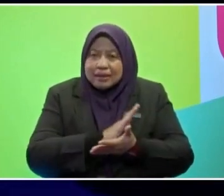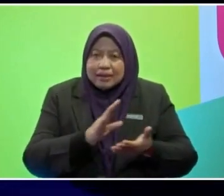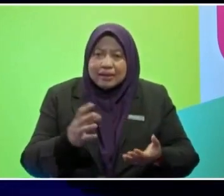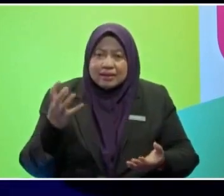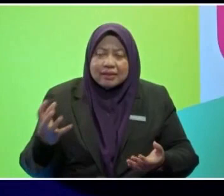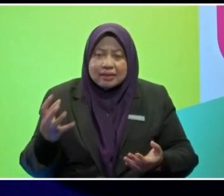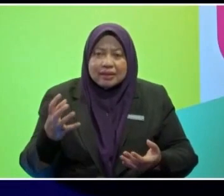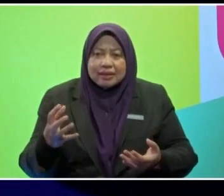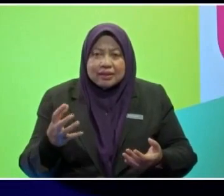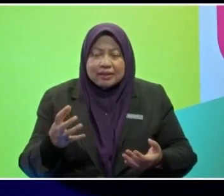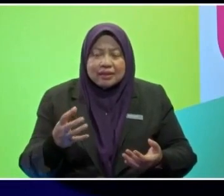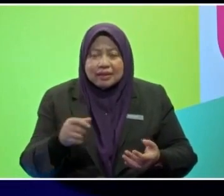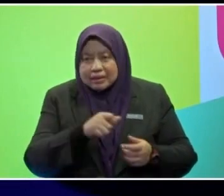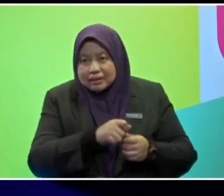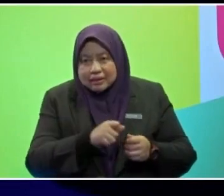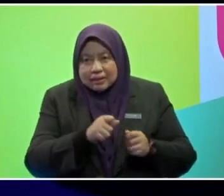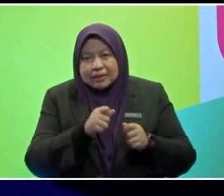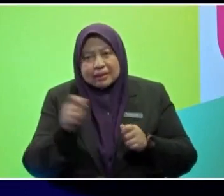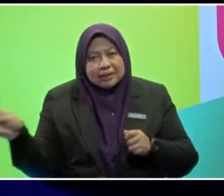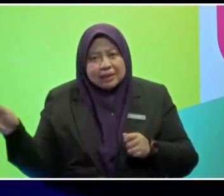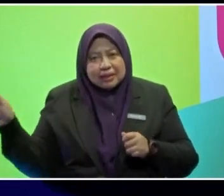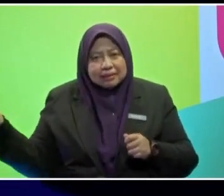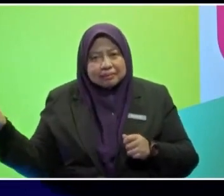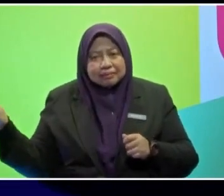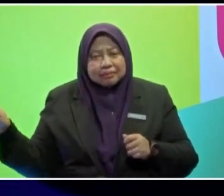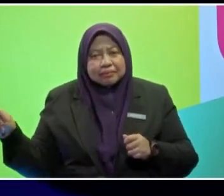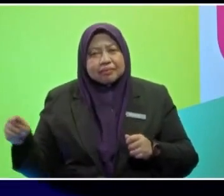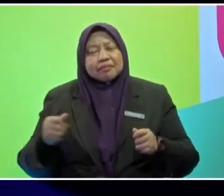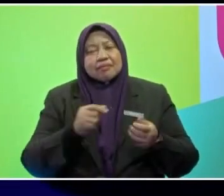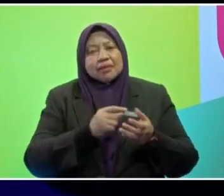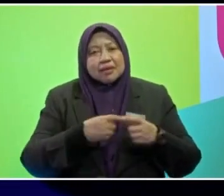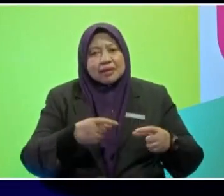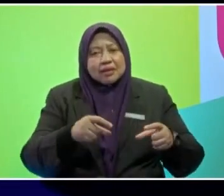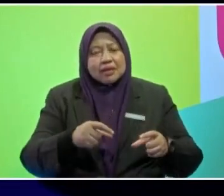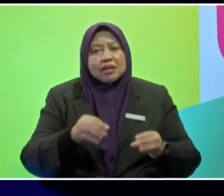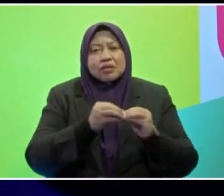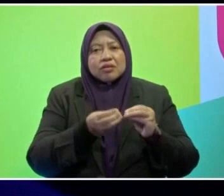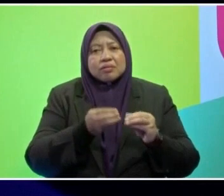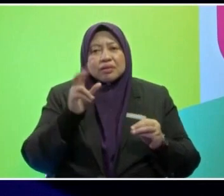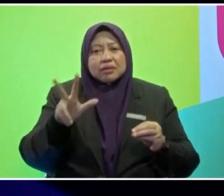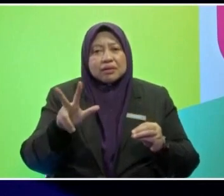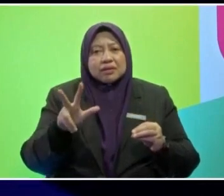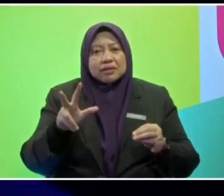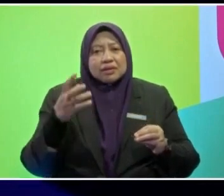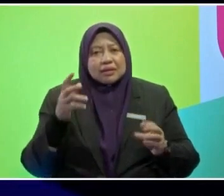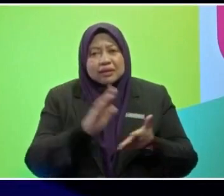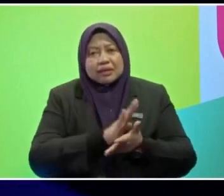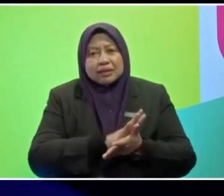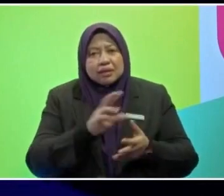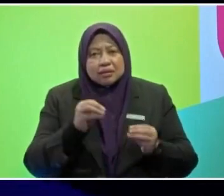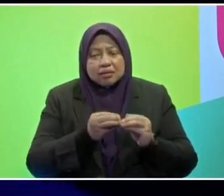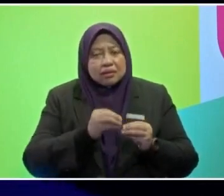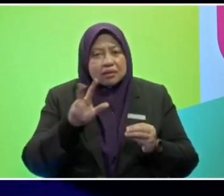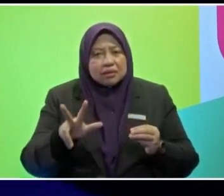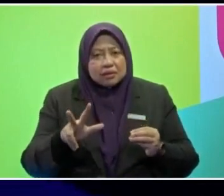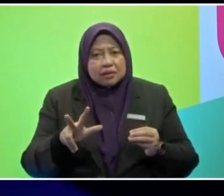my right. Okay. All right. And then I'm going to move the third Manila card towards my